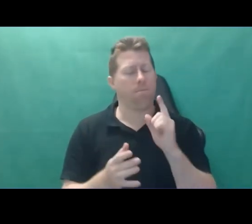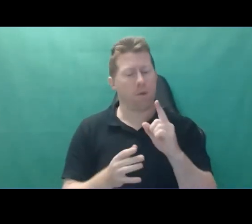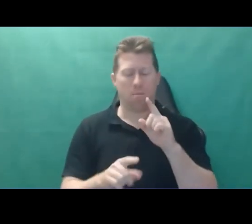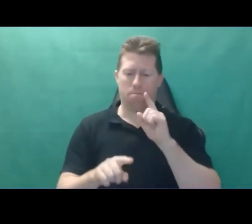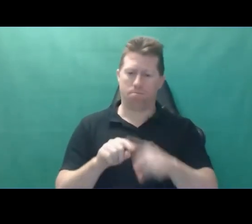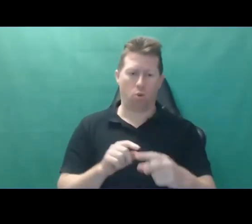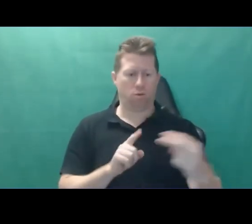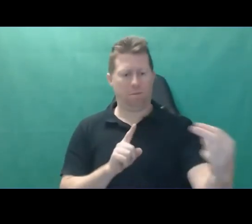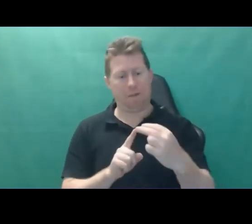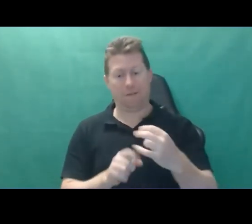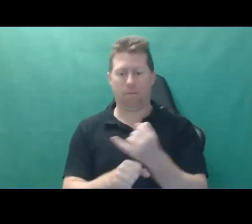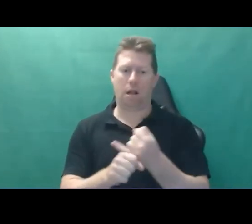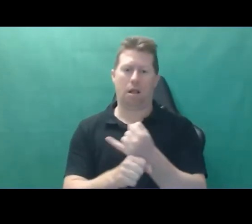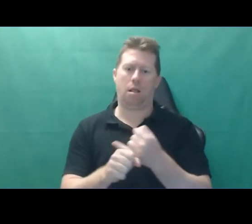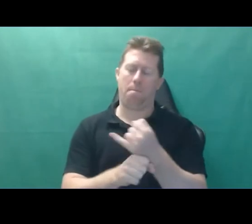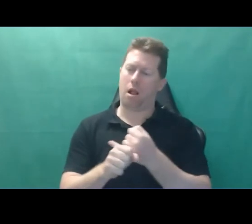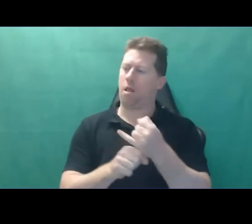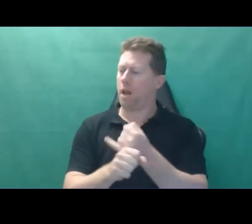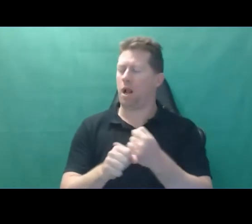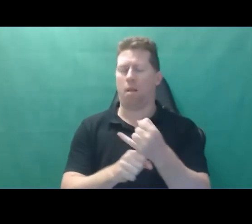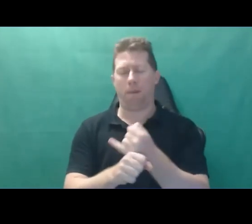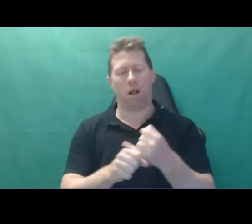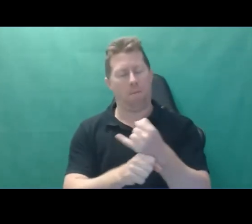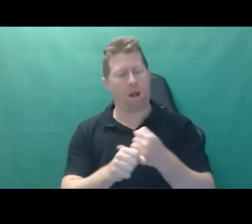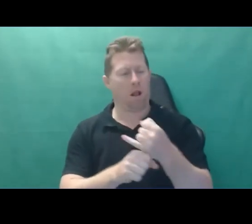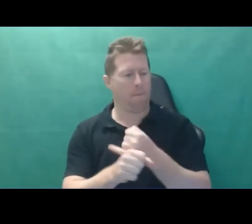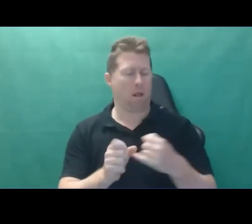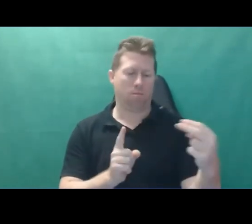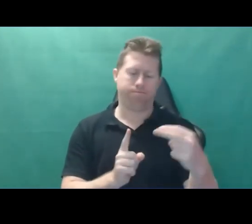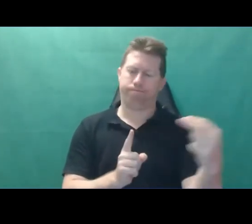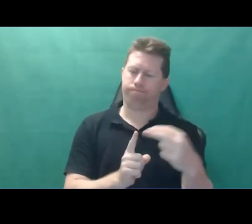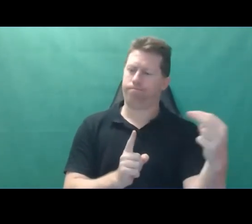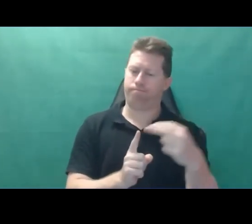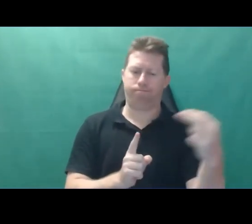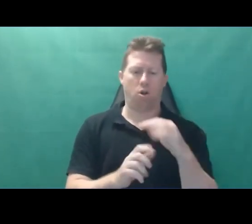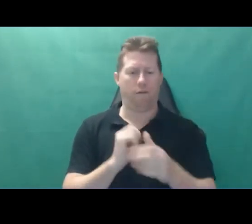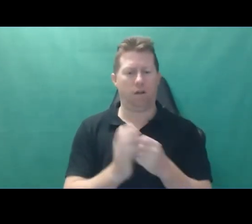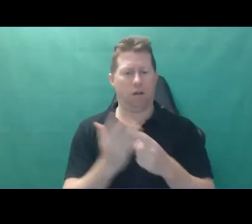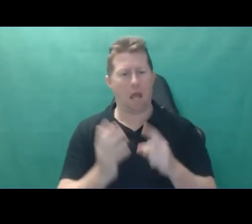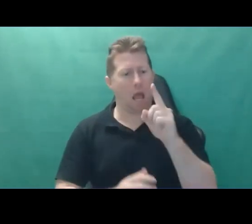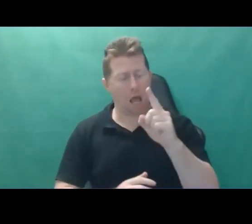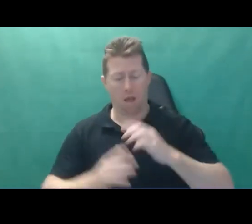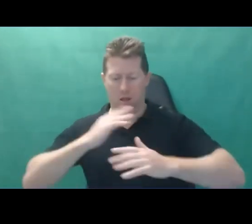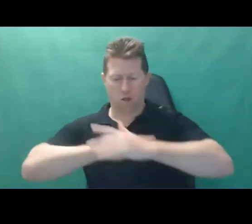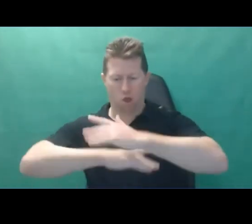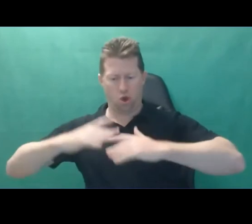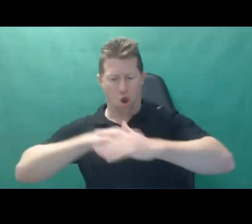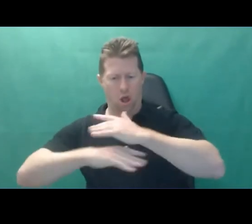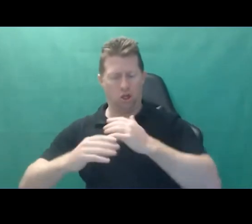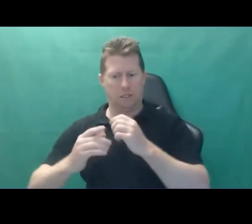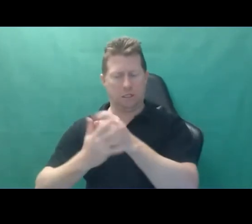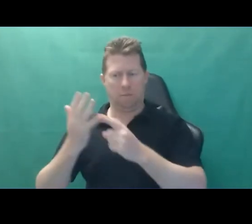explanations and all the pathology and pathologisation that comes with that. Yet a sociology of disability taught me something